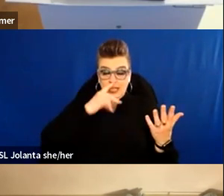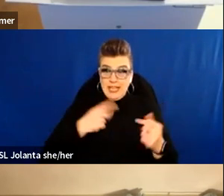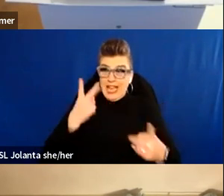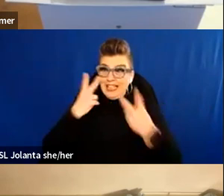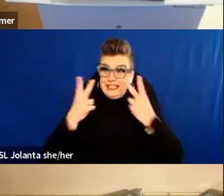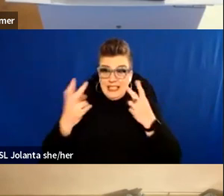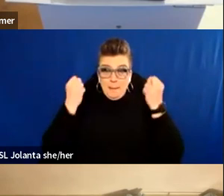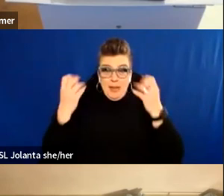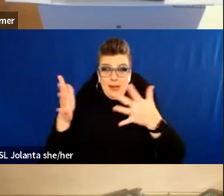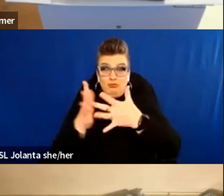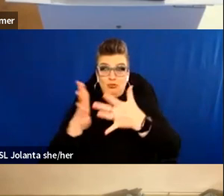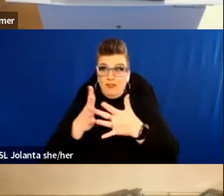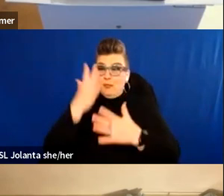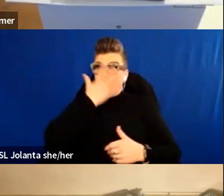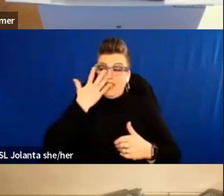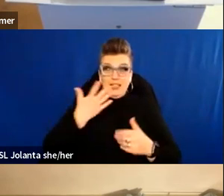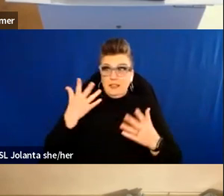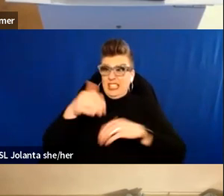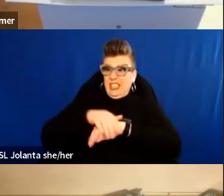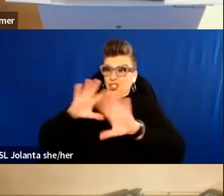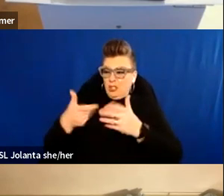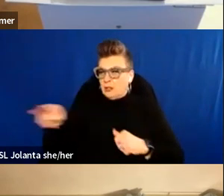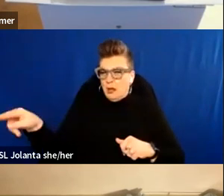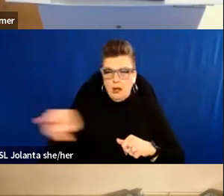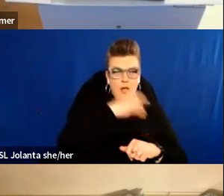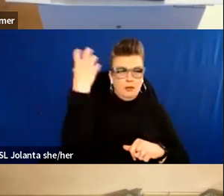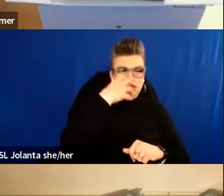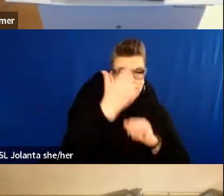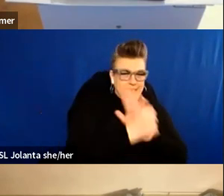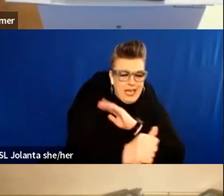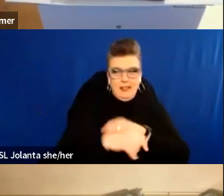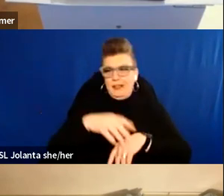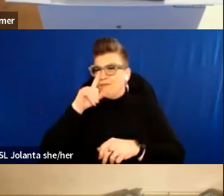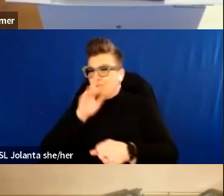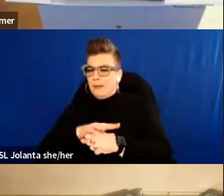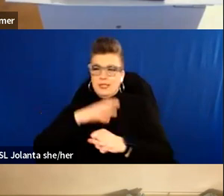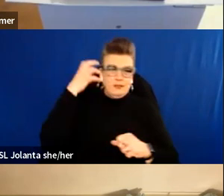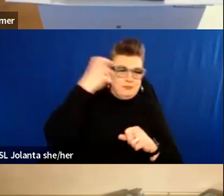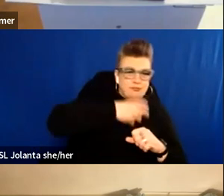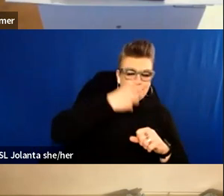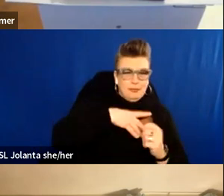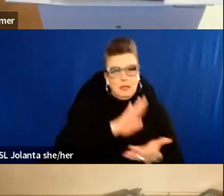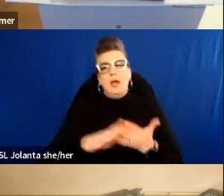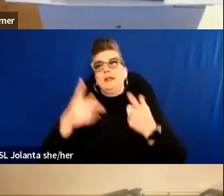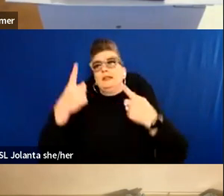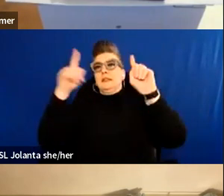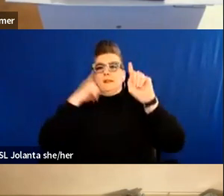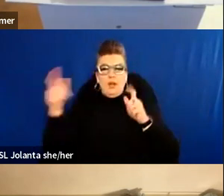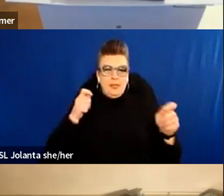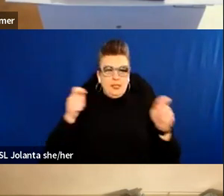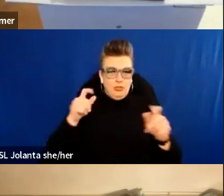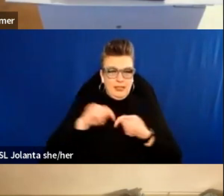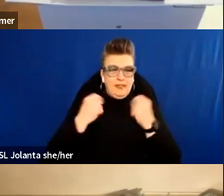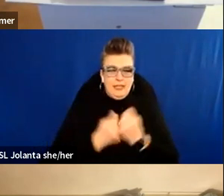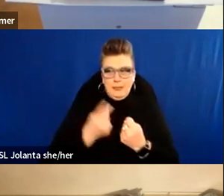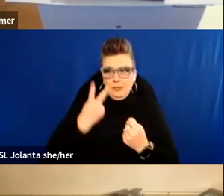faces in my english class and see the talent and promise there it is nice finally for the district level administrative team to see that talent and promise too